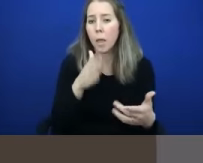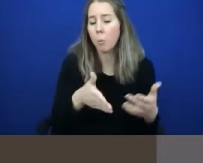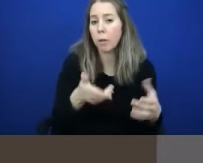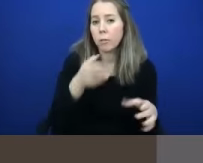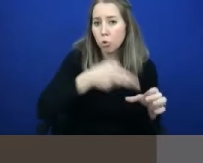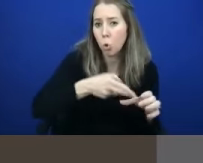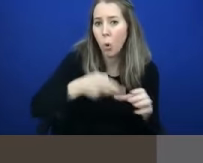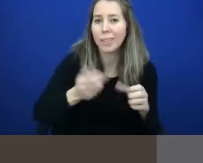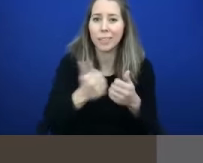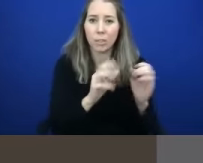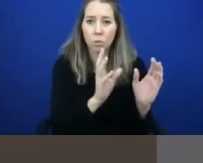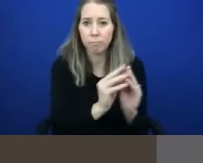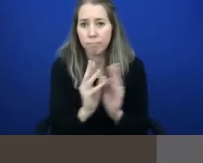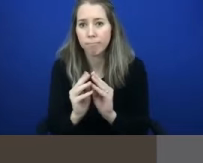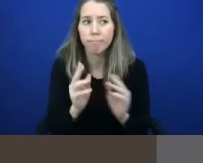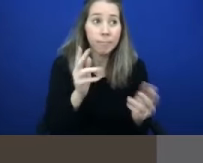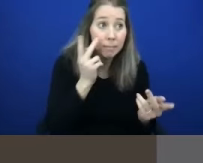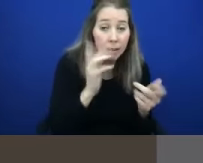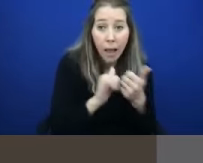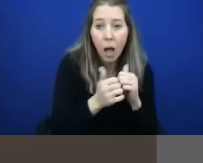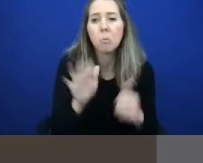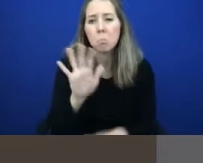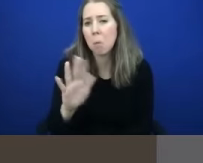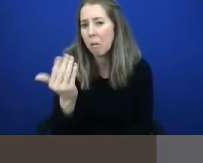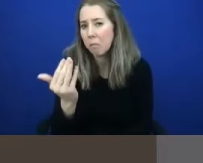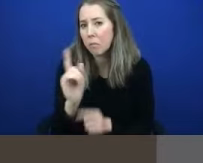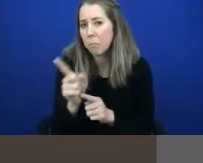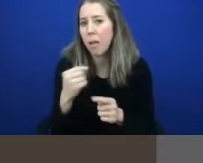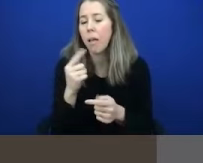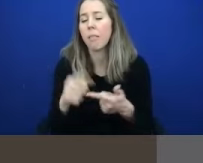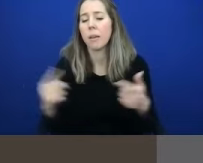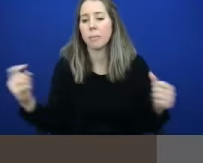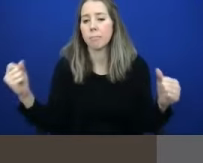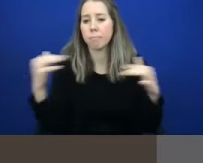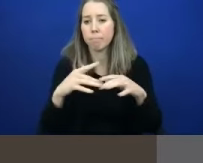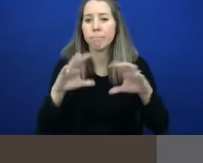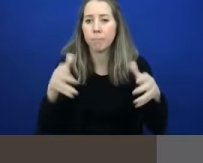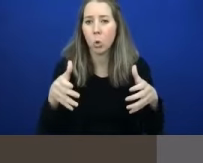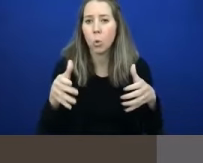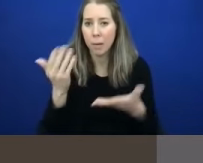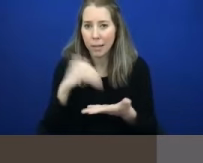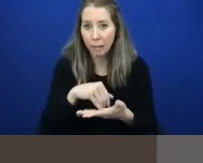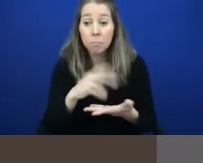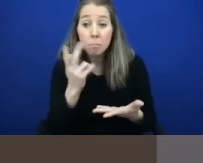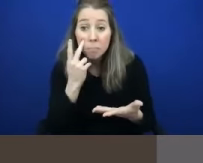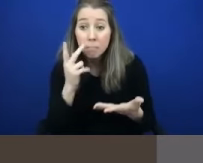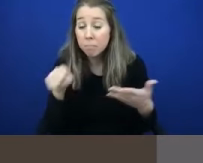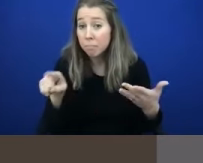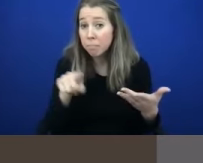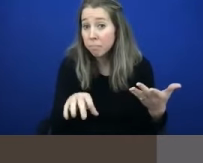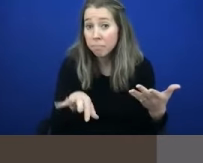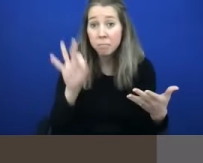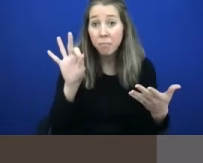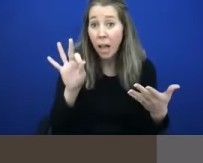rooms, but approximately 15 minutes, and then we'll come back as a group and really hear what you've found.